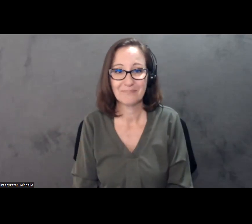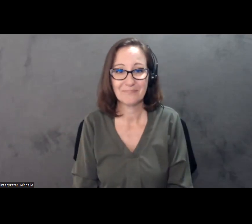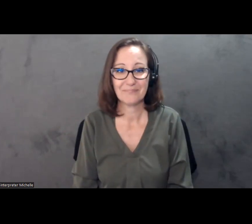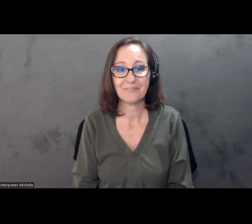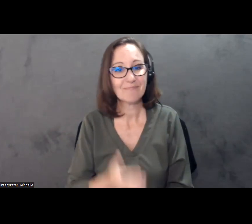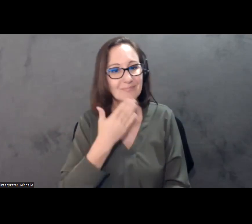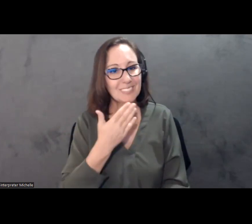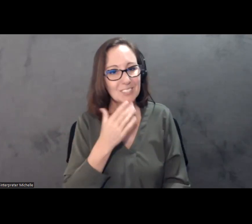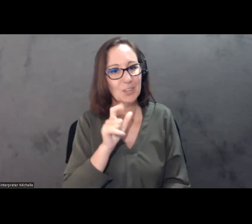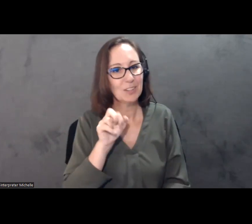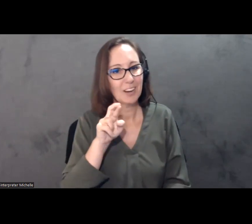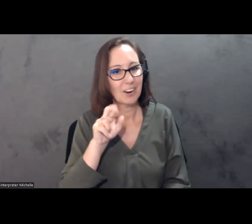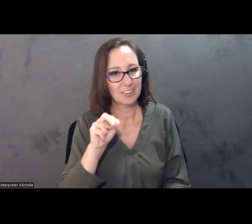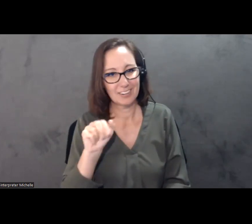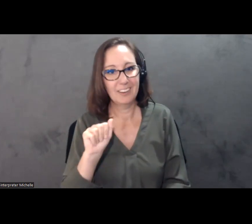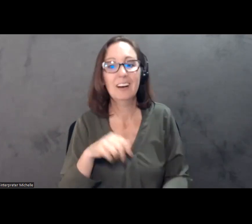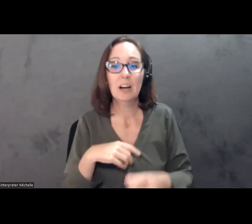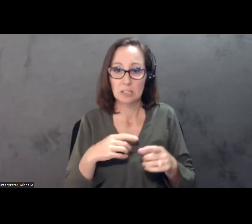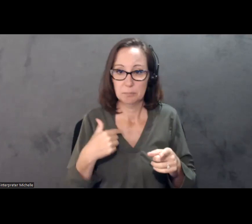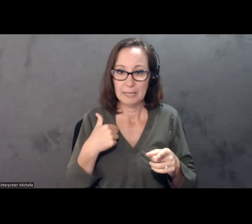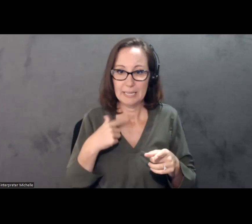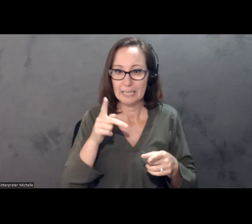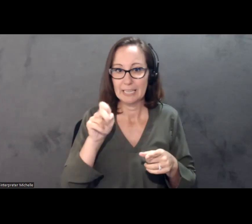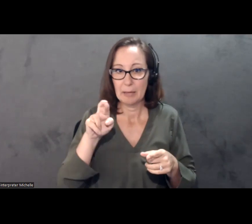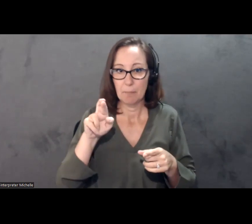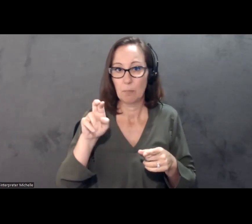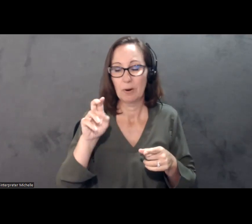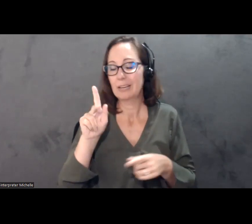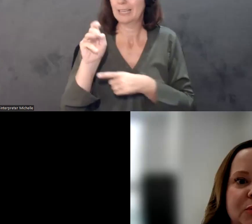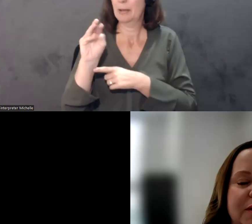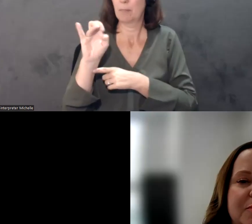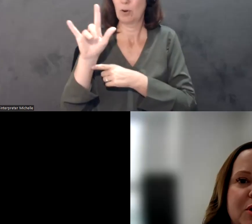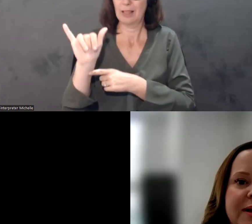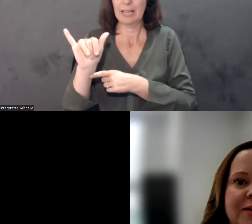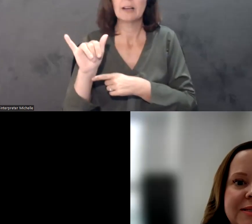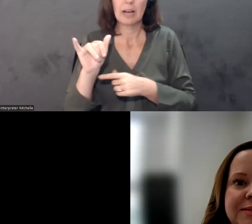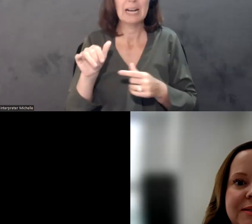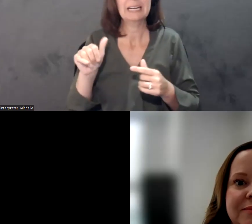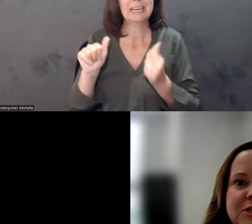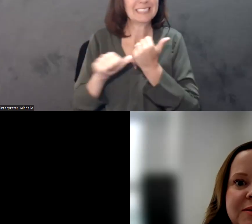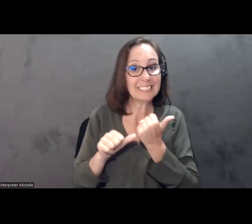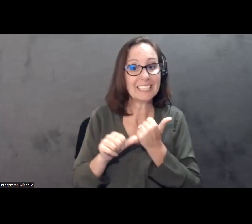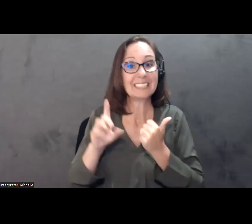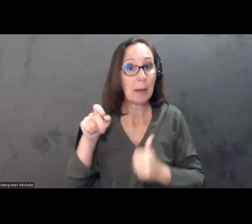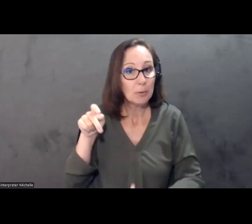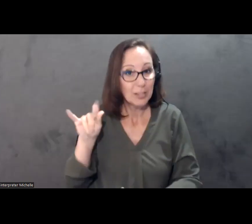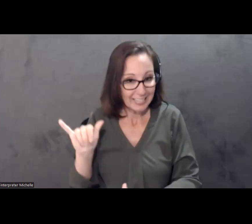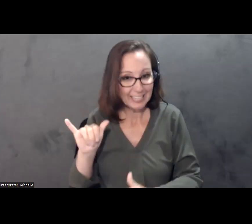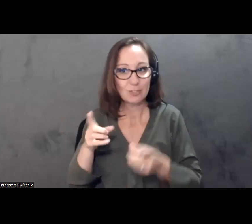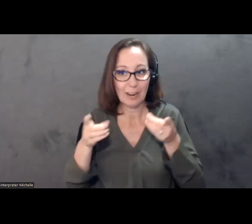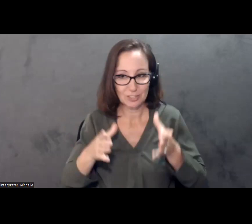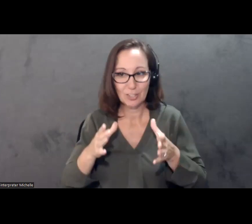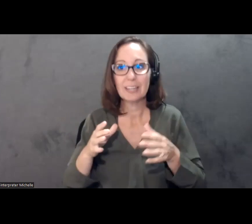Thank you, Leora. Hi, everyone. I'm Kimberly Lewis. I'm the Interim Assistant Deputy Director with Community Care Licensing Division. And in